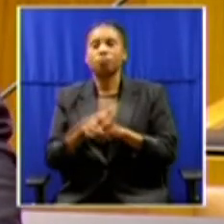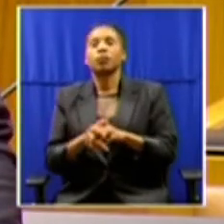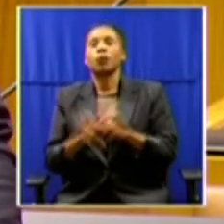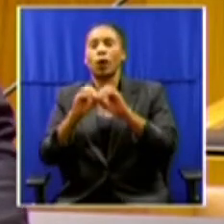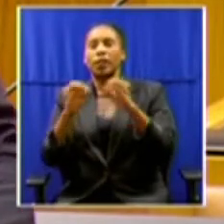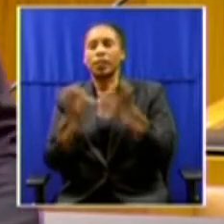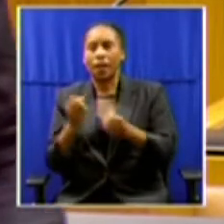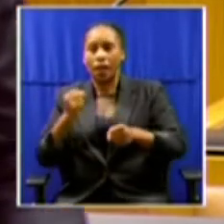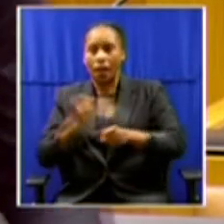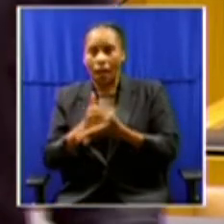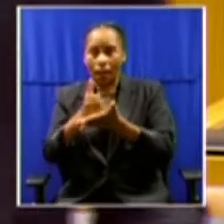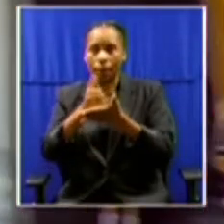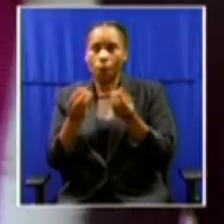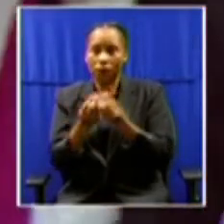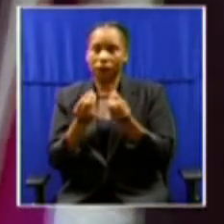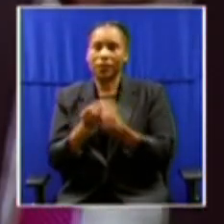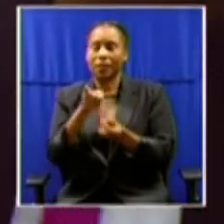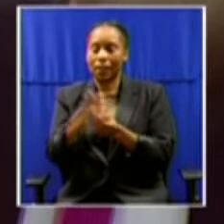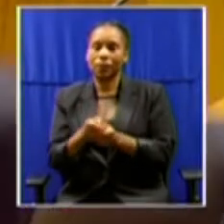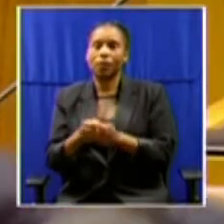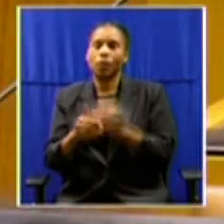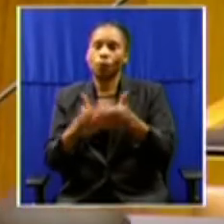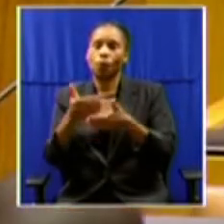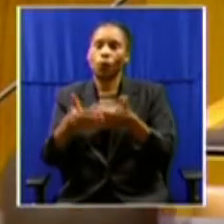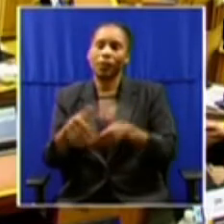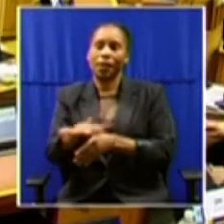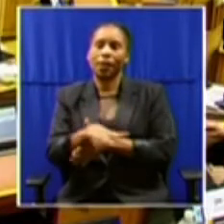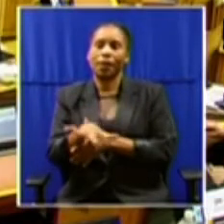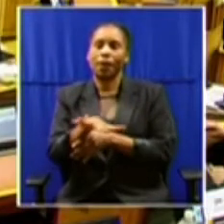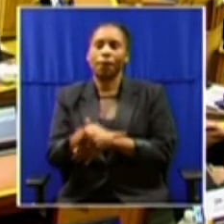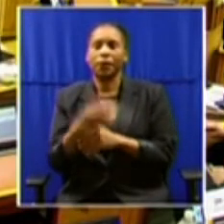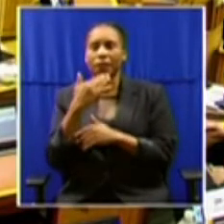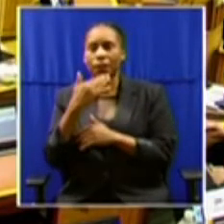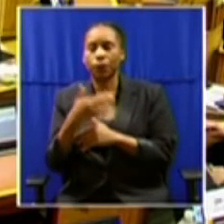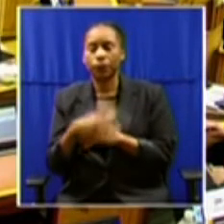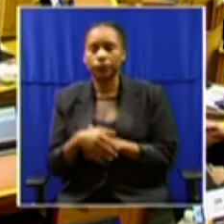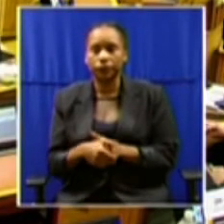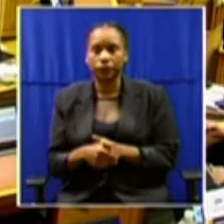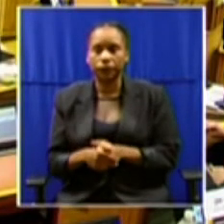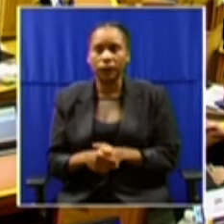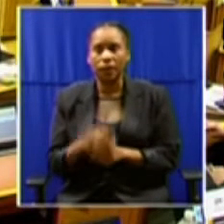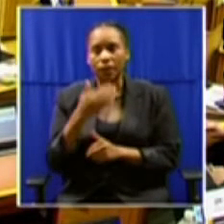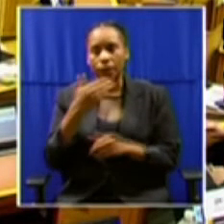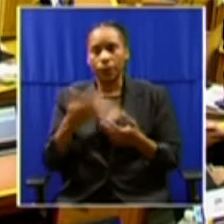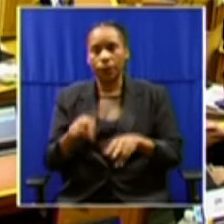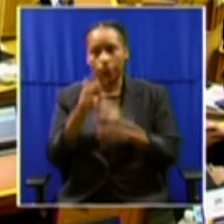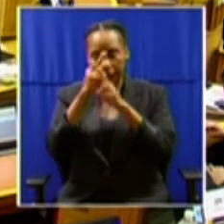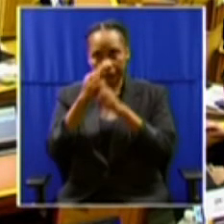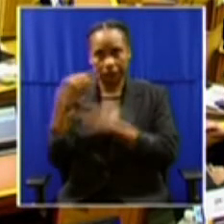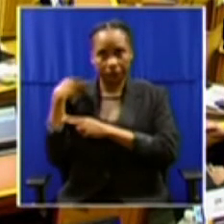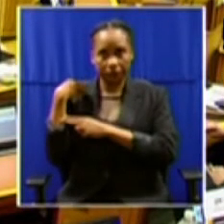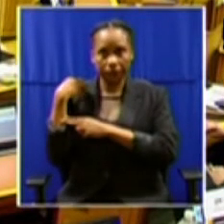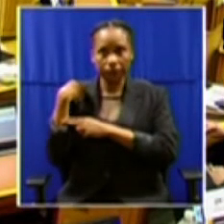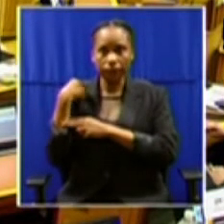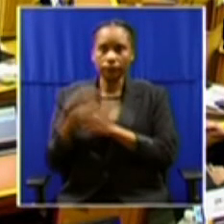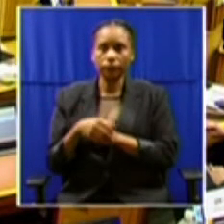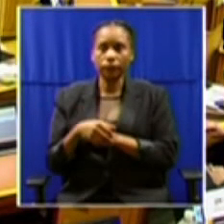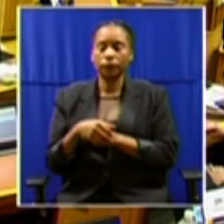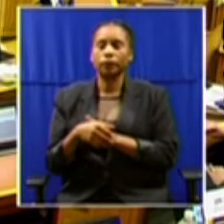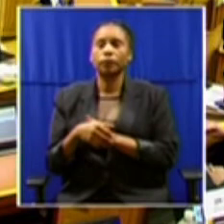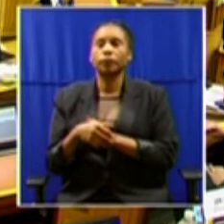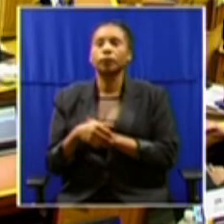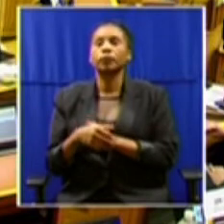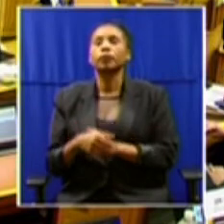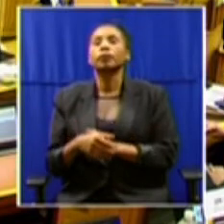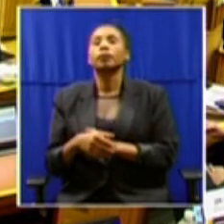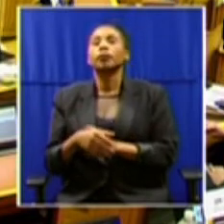and the rehabilitation programs. Thank you. Thank you, Honorable Minister. Mhlonishwa